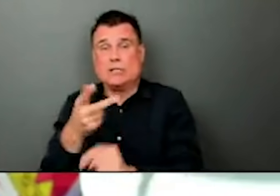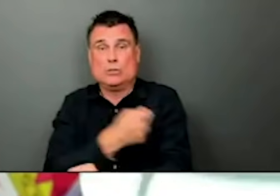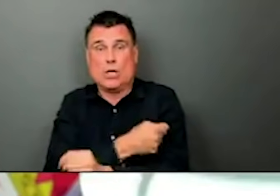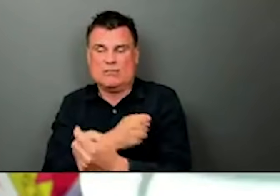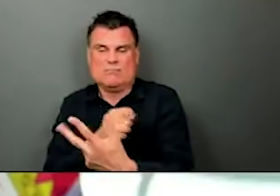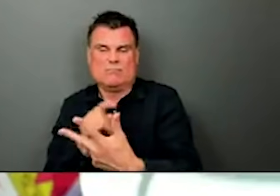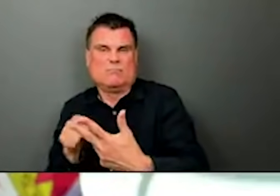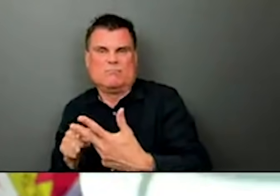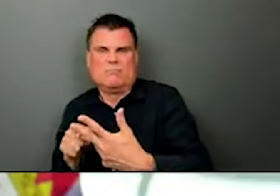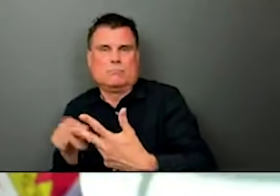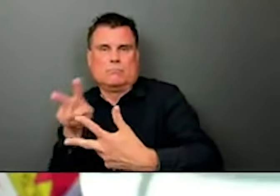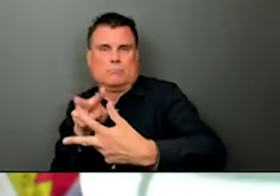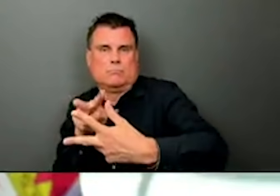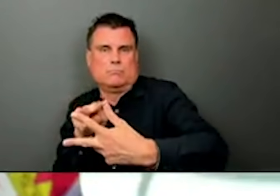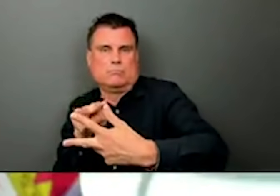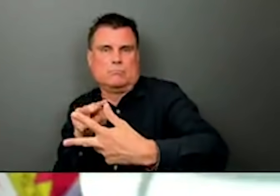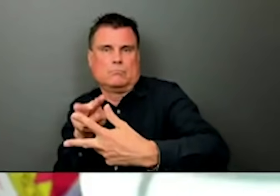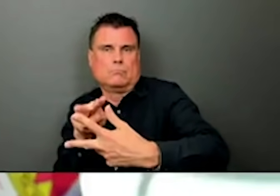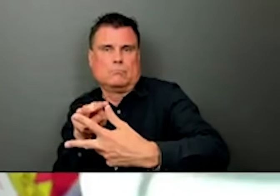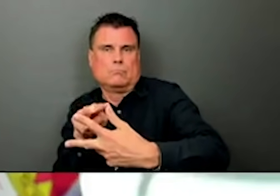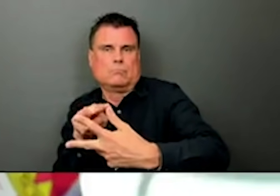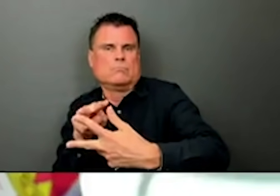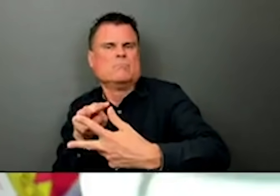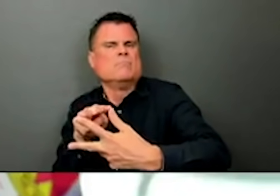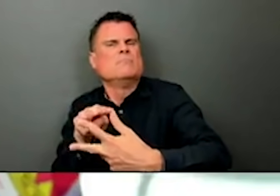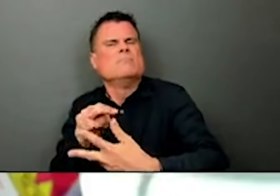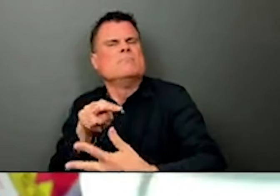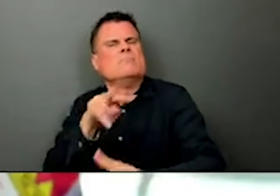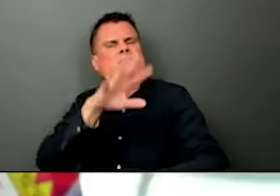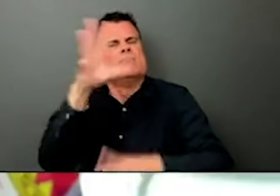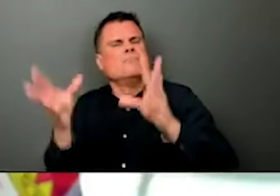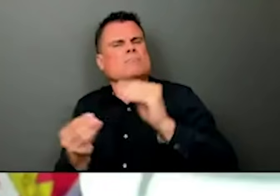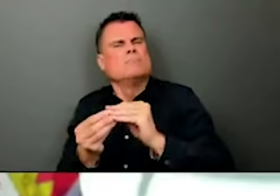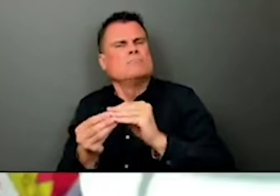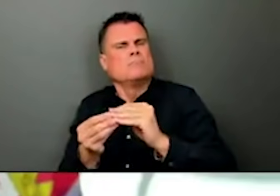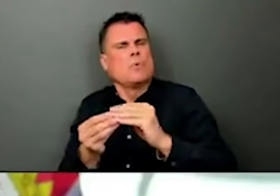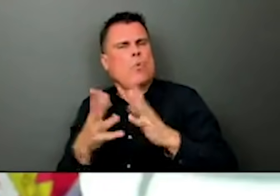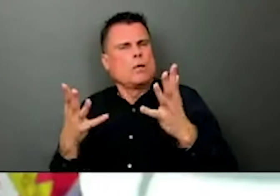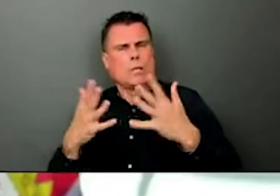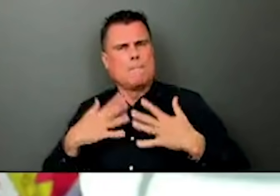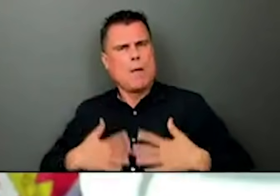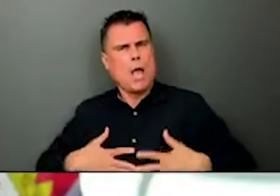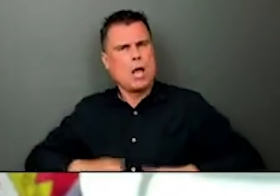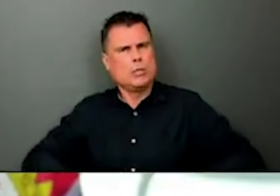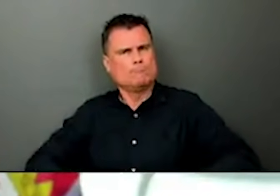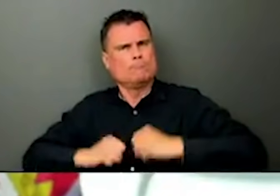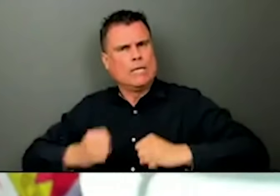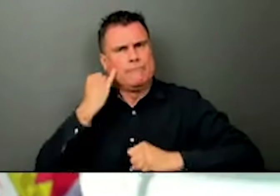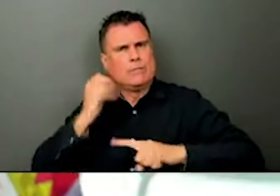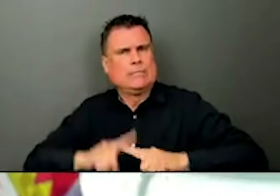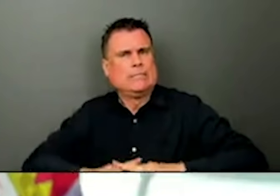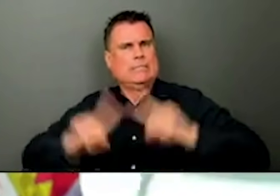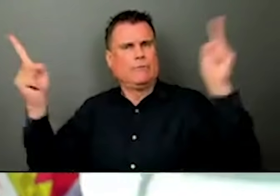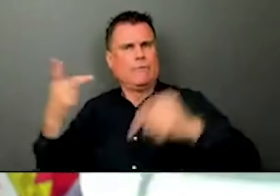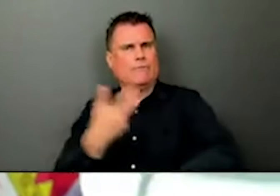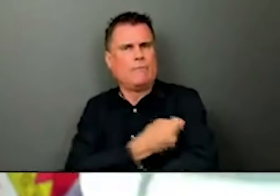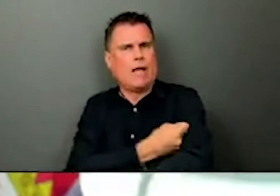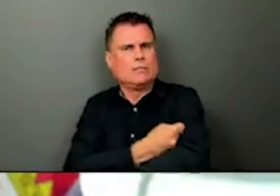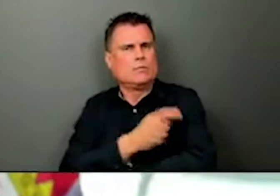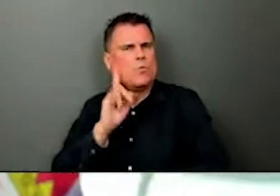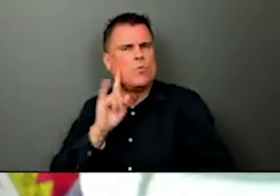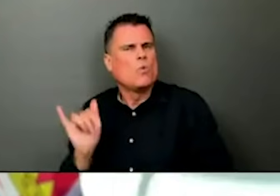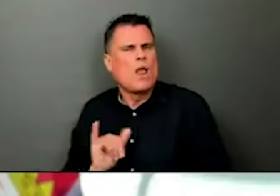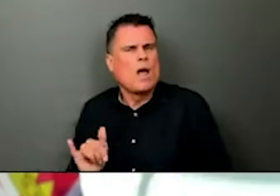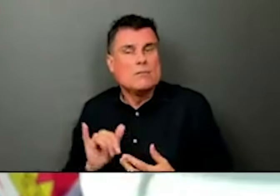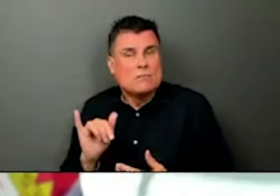are not yet available. Effectiveness data require time, where people who received one schedule